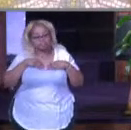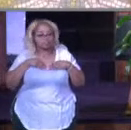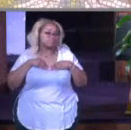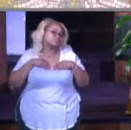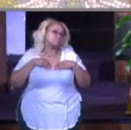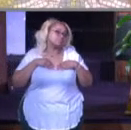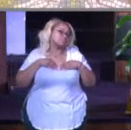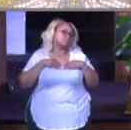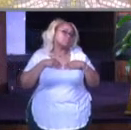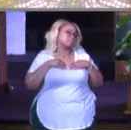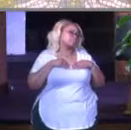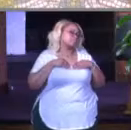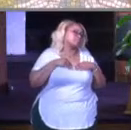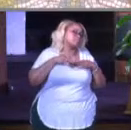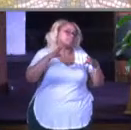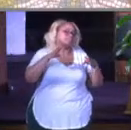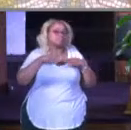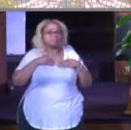Receive.